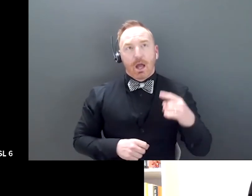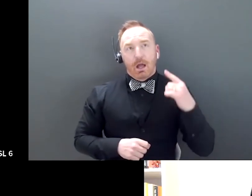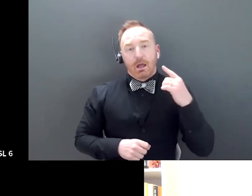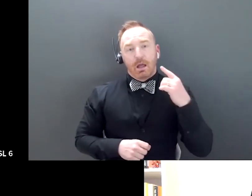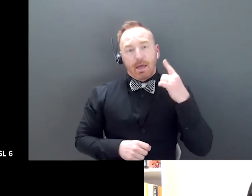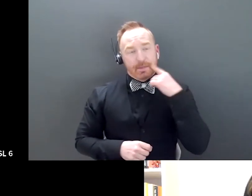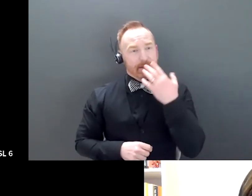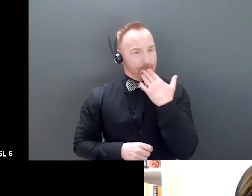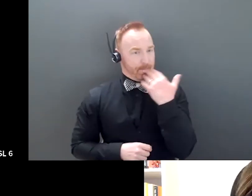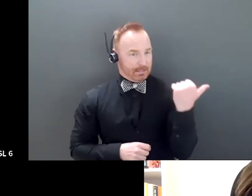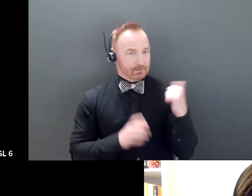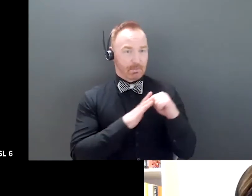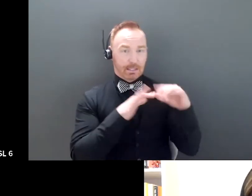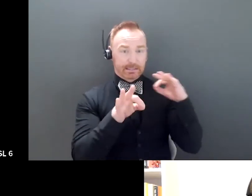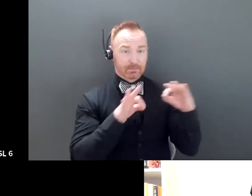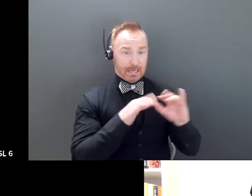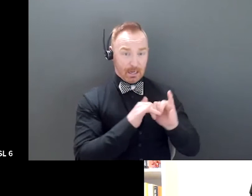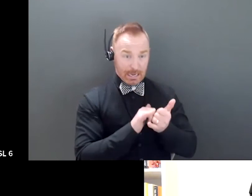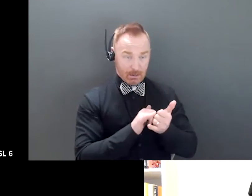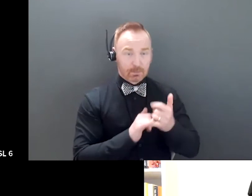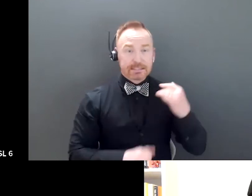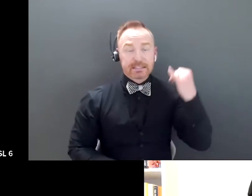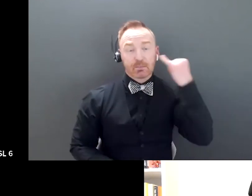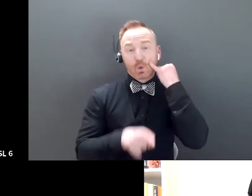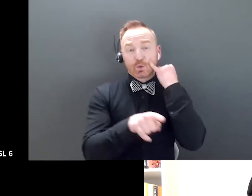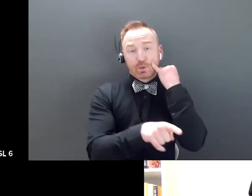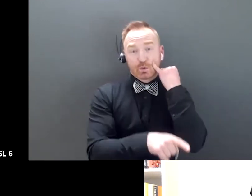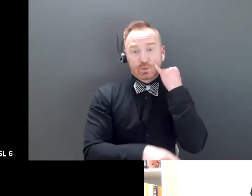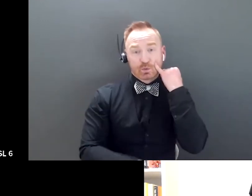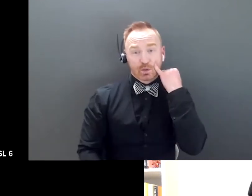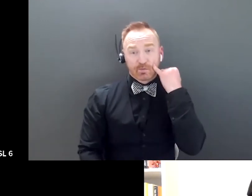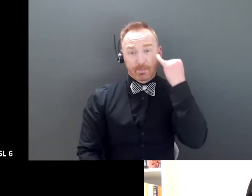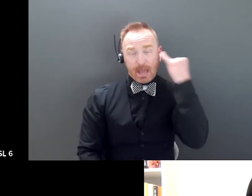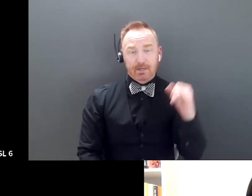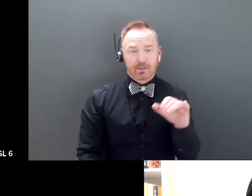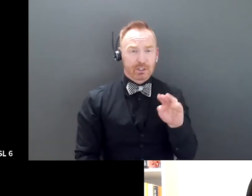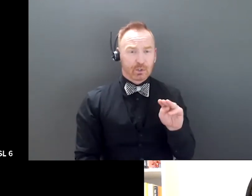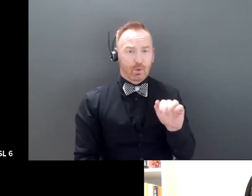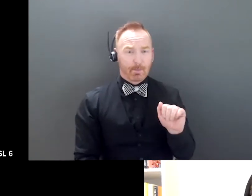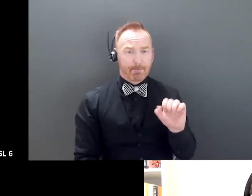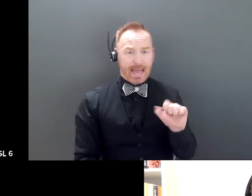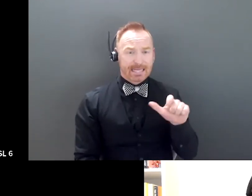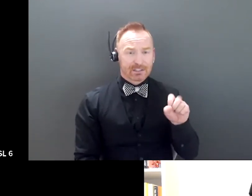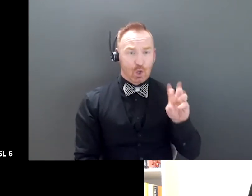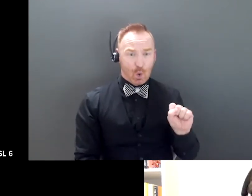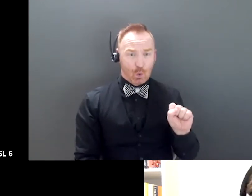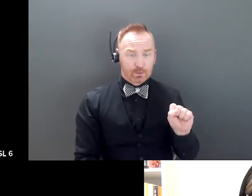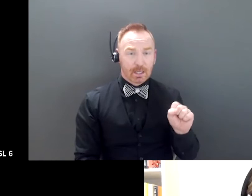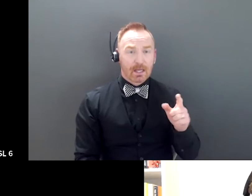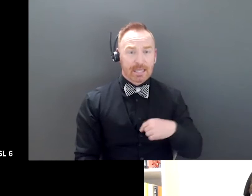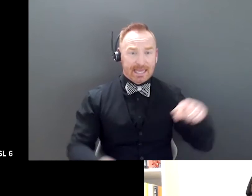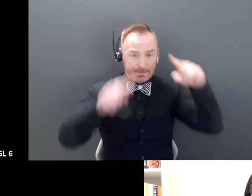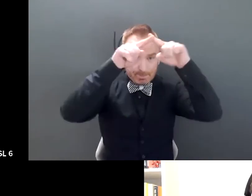can just explain it is if you imagine Maslow's hierarchy of needs, right? It's a very